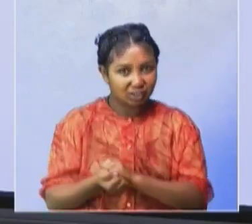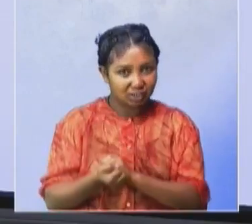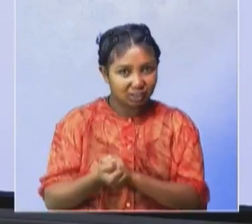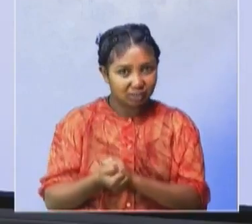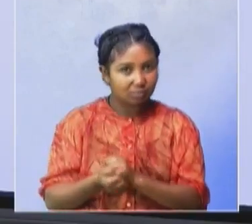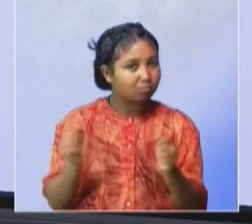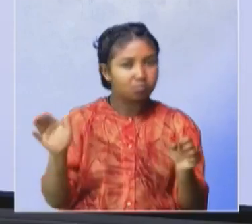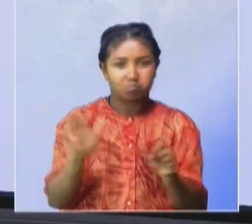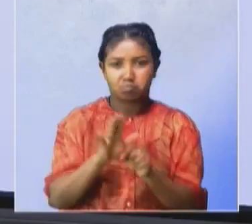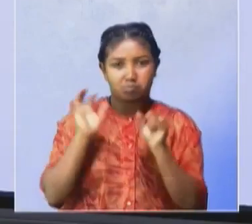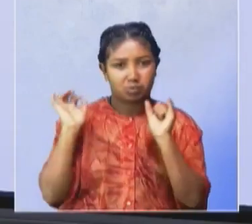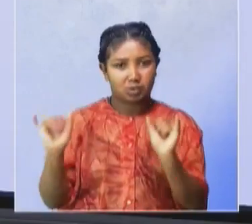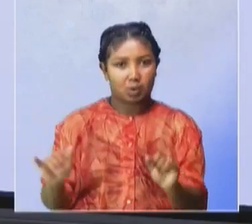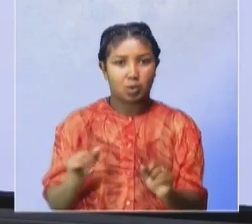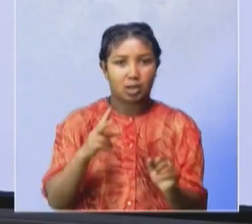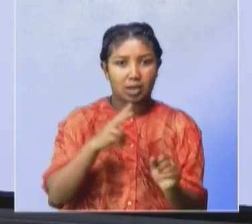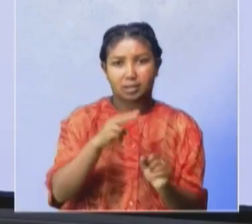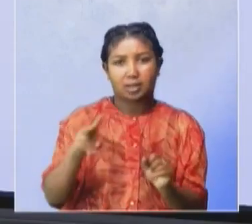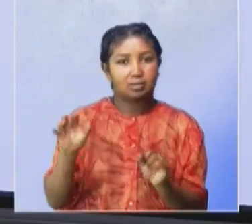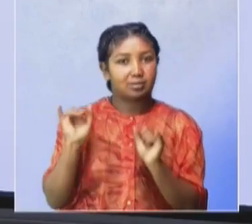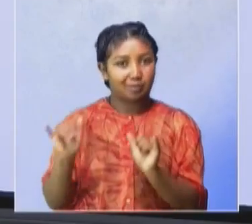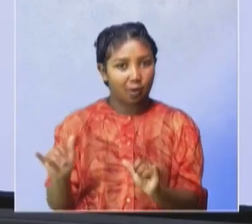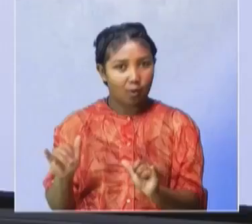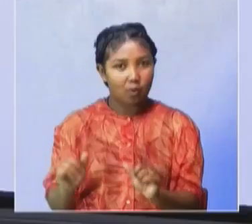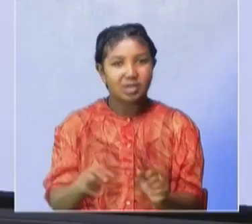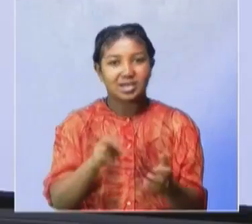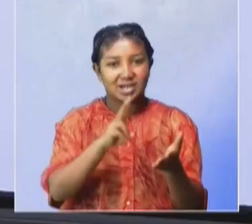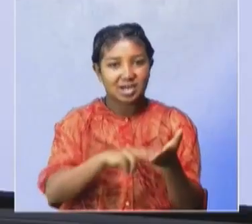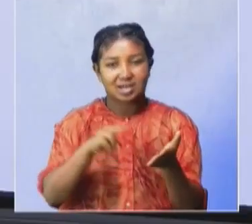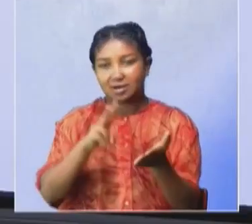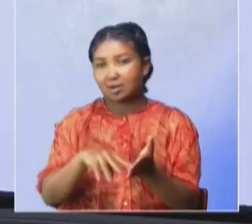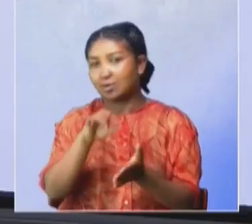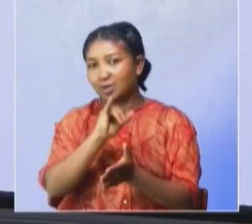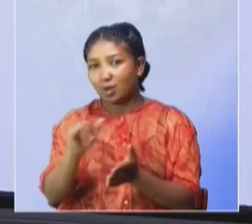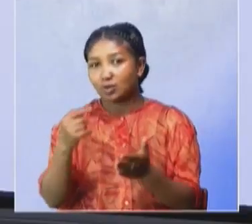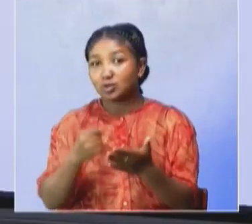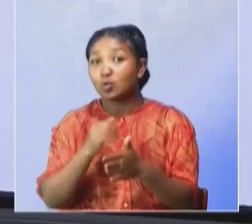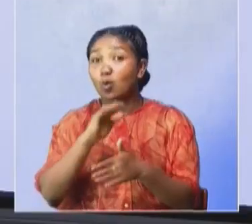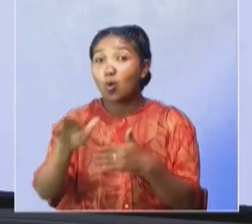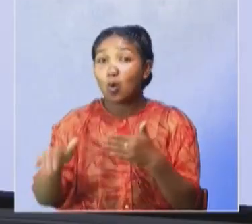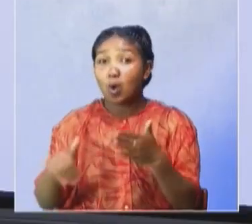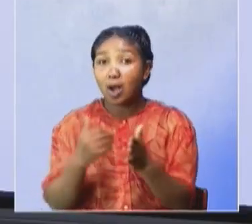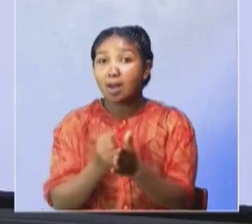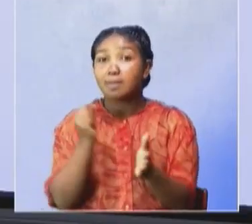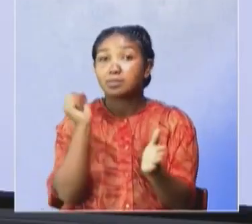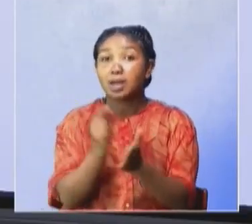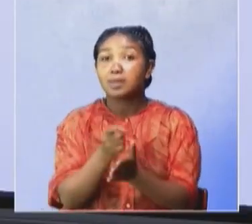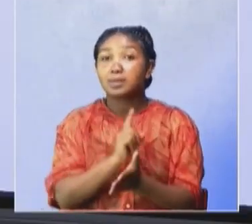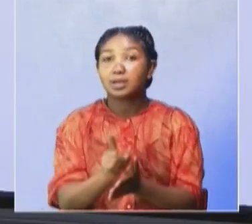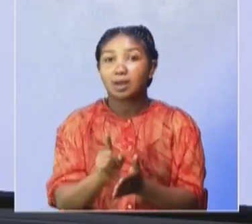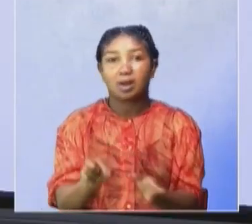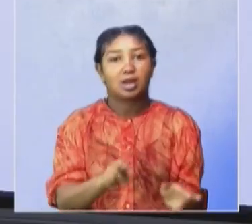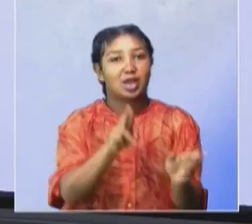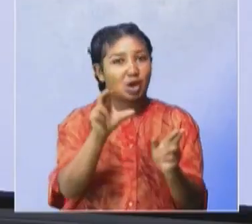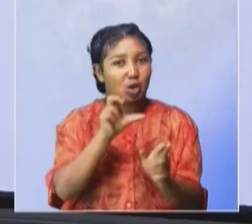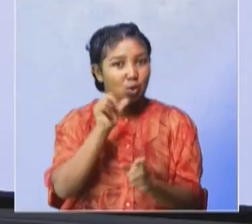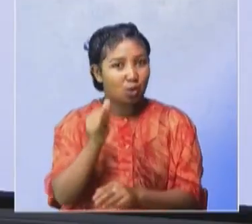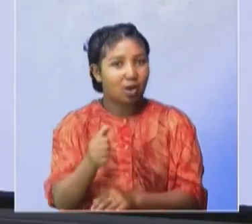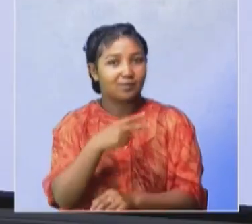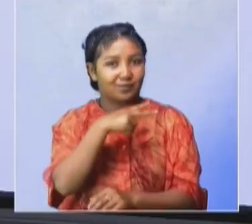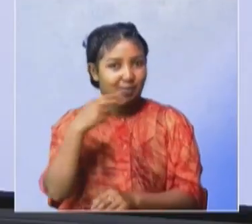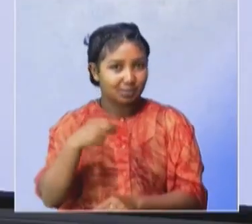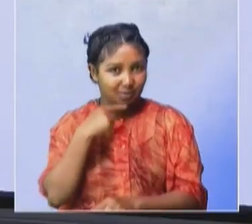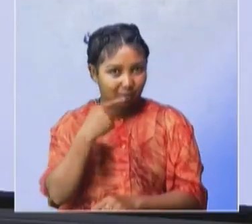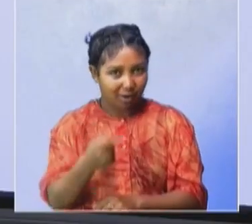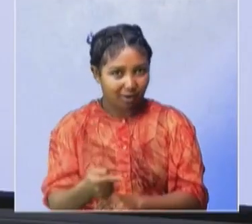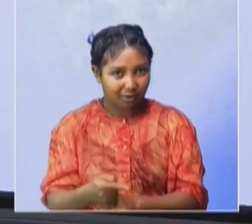at all. Cut, cut. Read, read. These all are an example of irregular